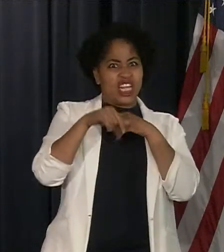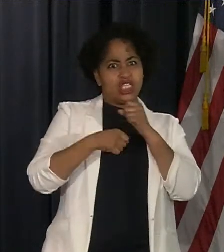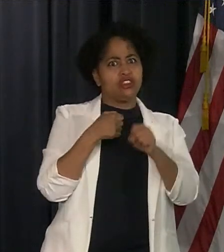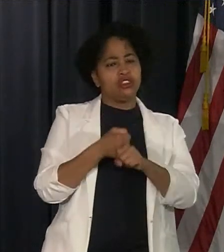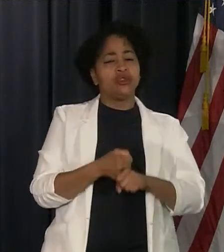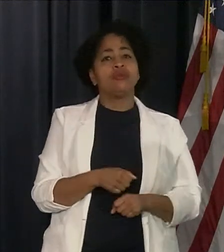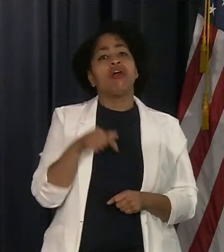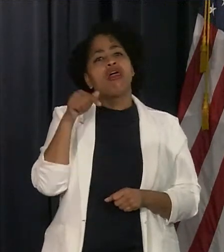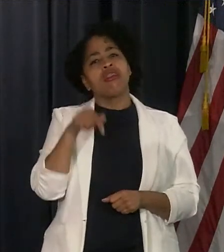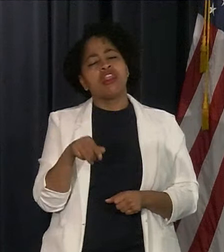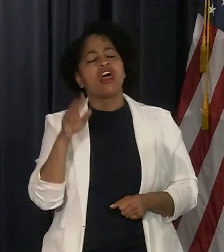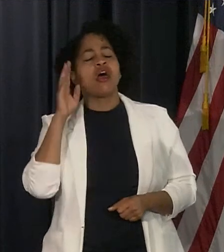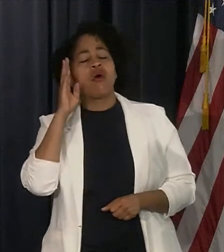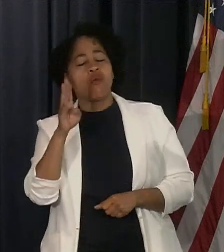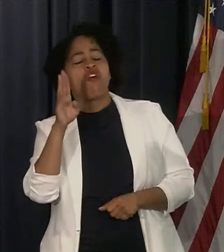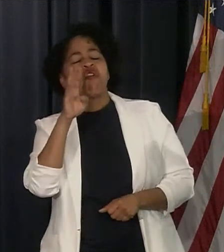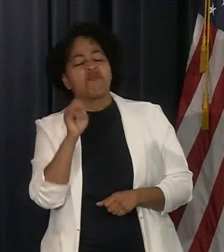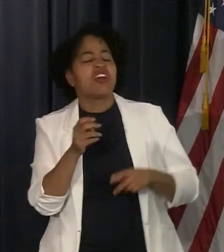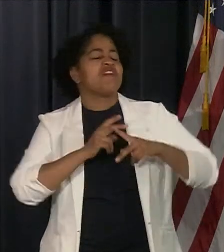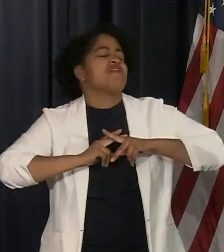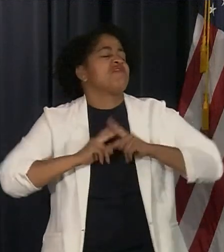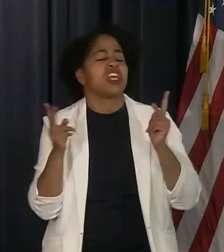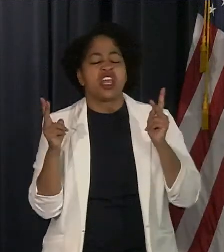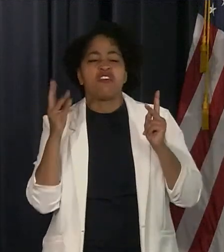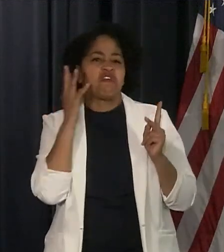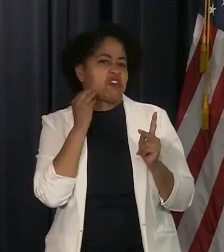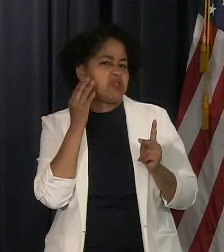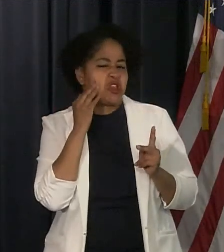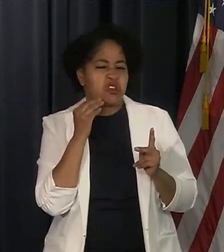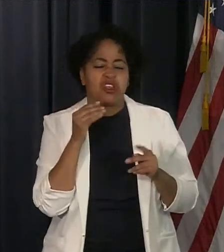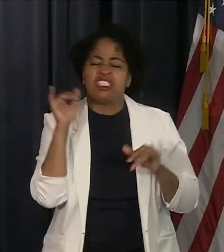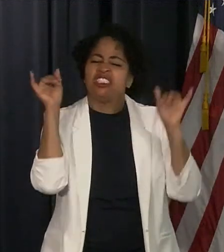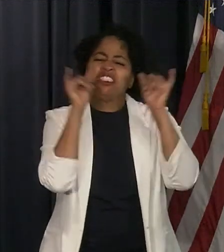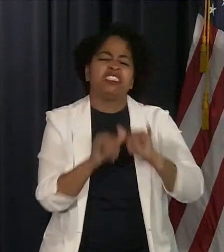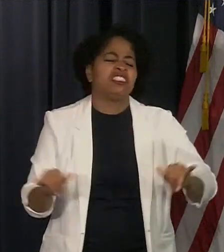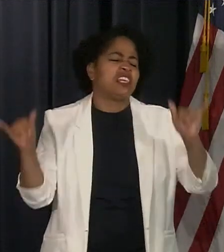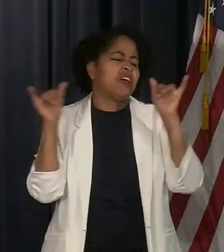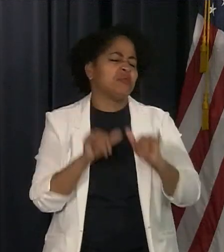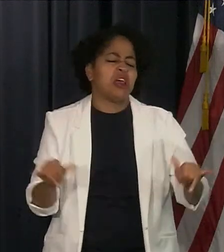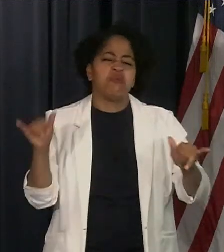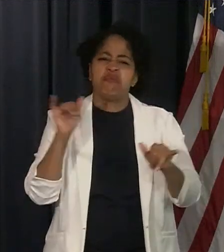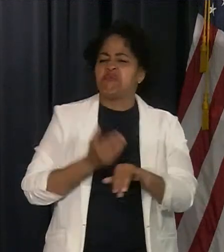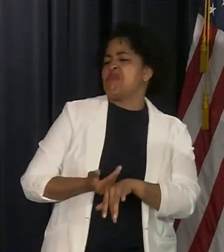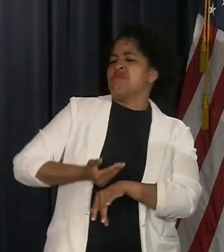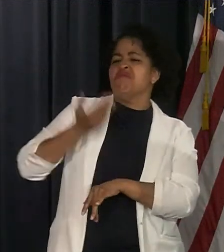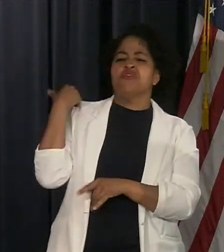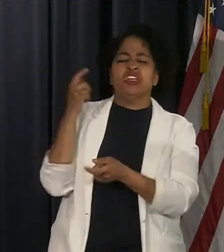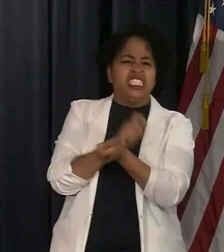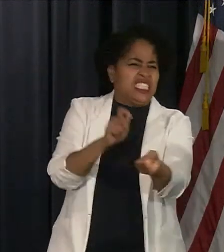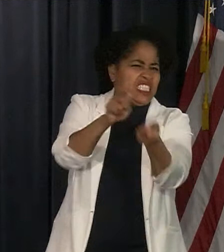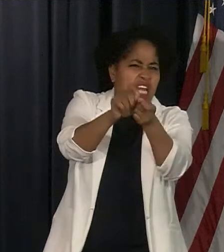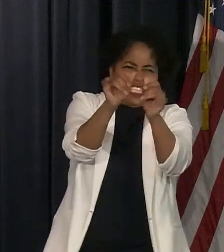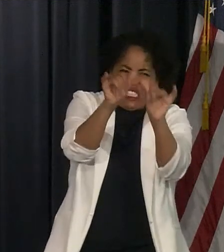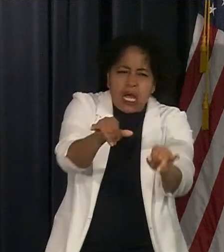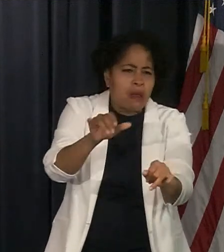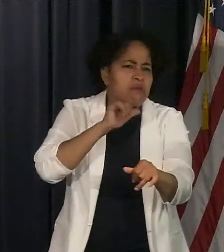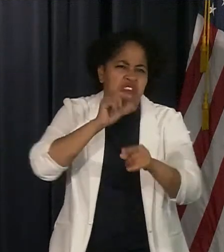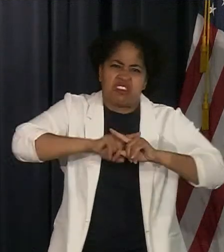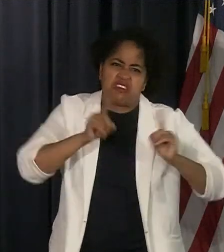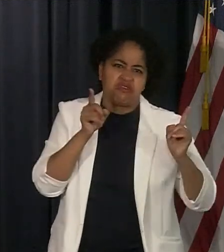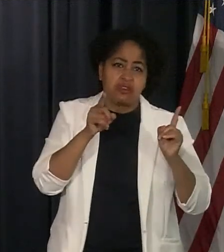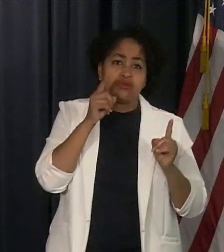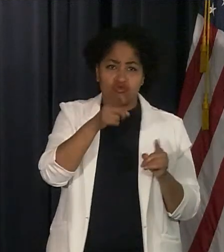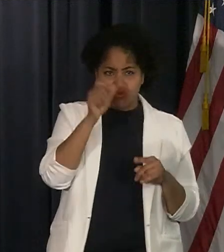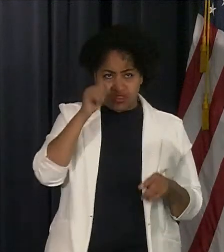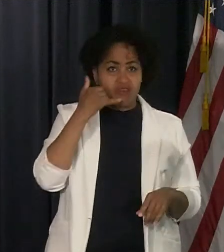year. This is going to be a very familiar process for you. We're going to do it exactly the same way you got your first 2 shots. So